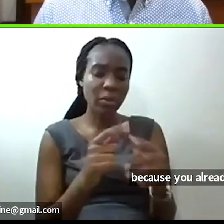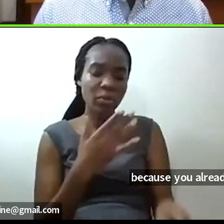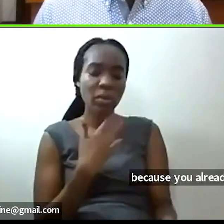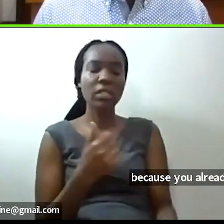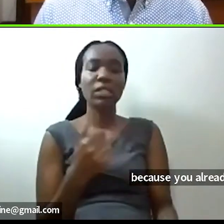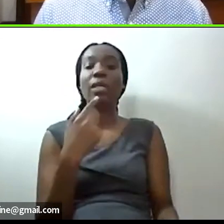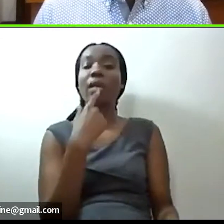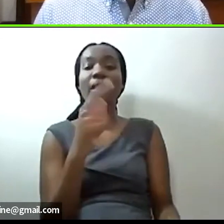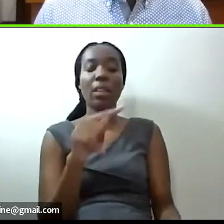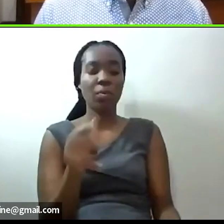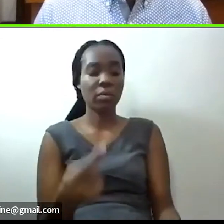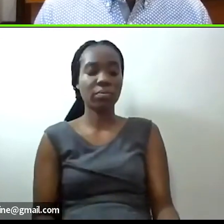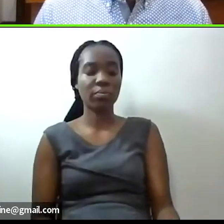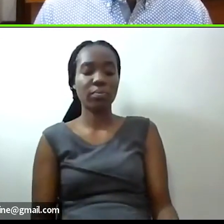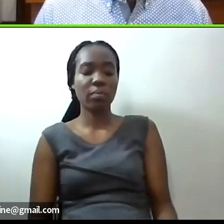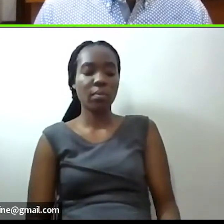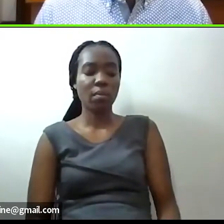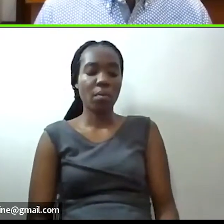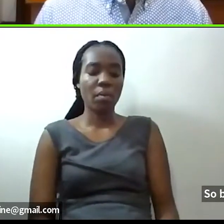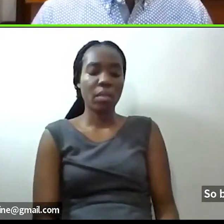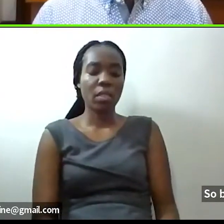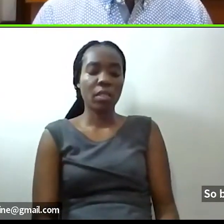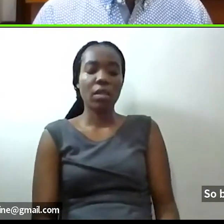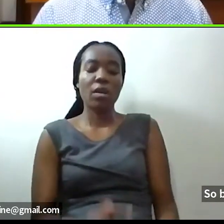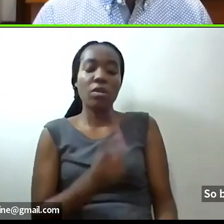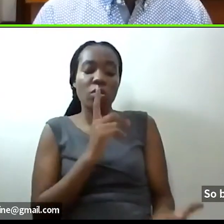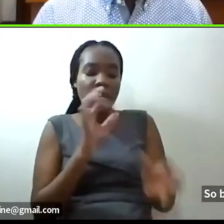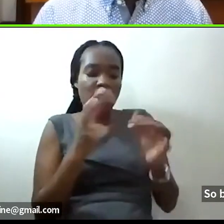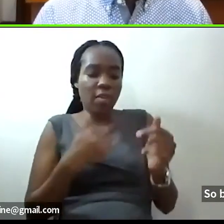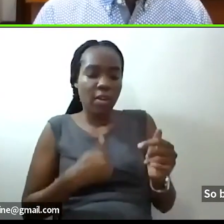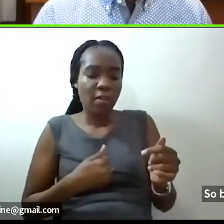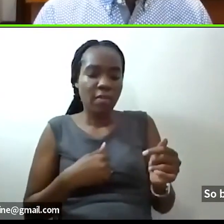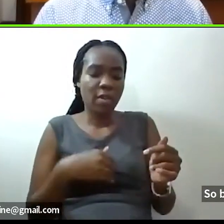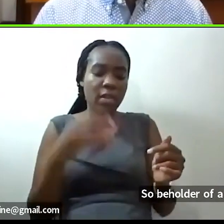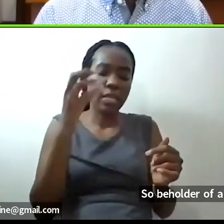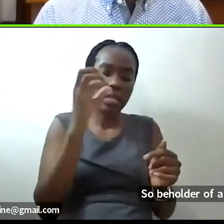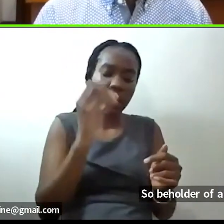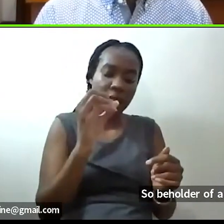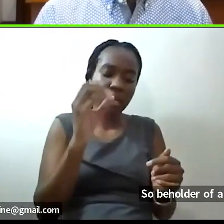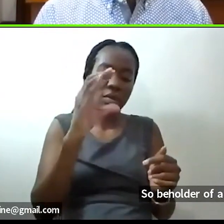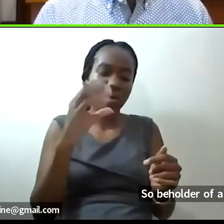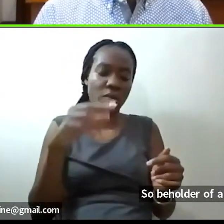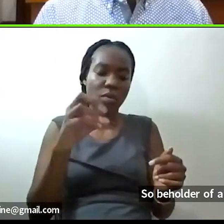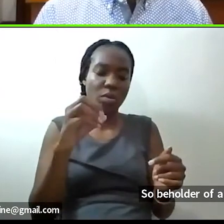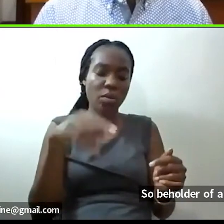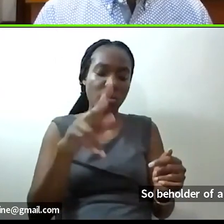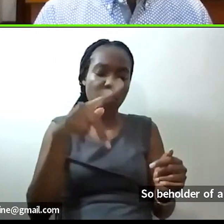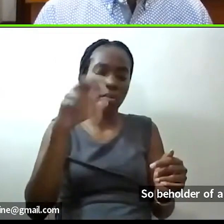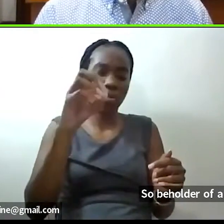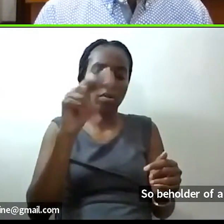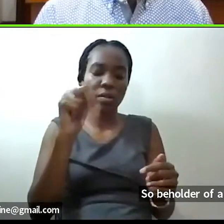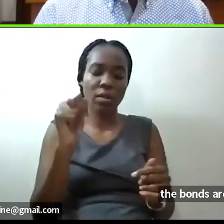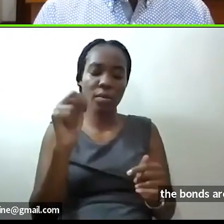So the holder of a zero coupon bond realizes interest by buying the bond substantially below its par value at a